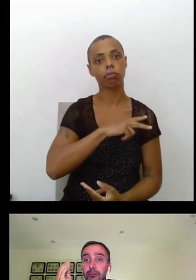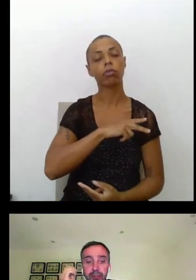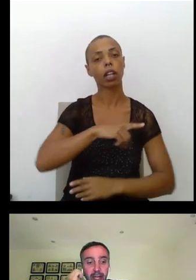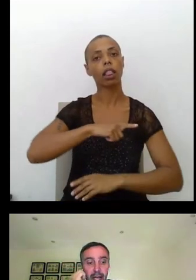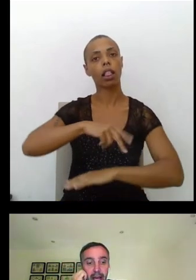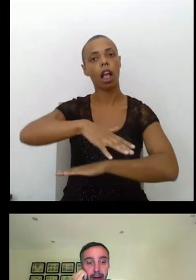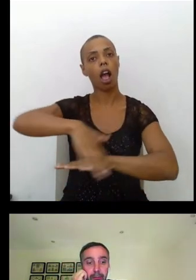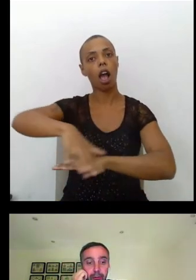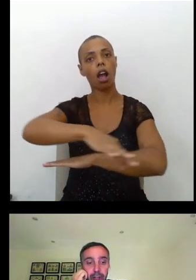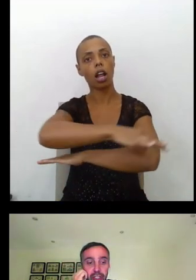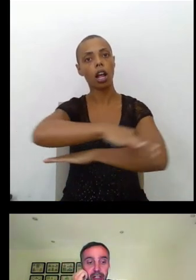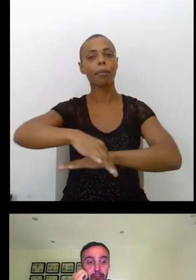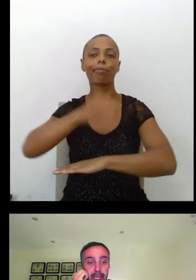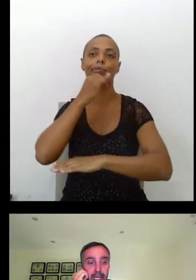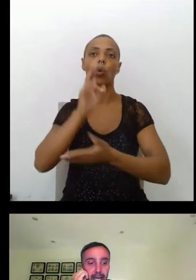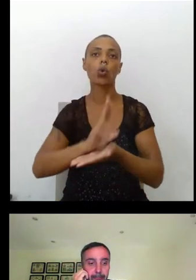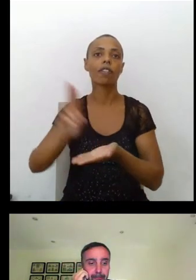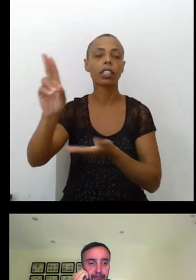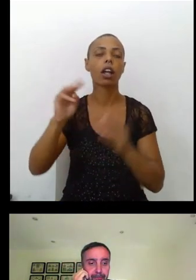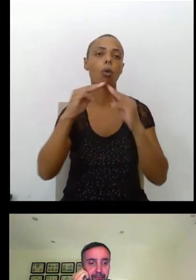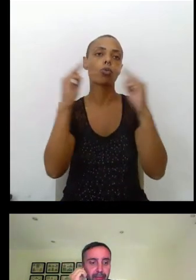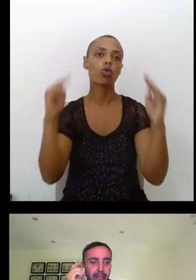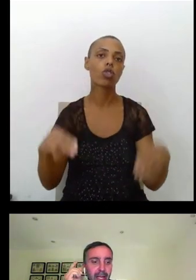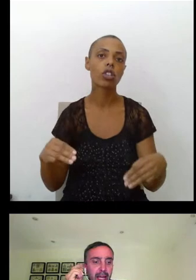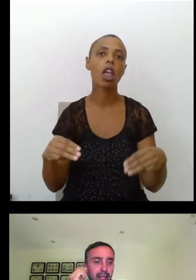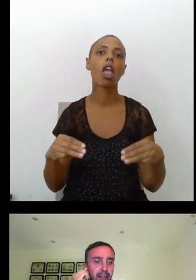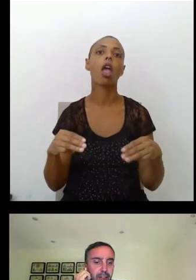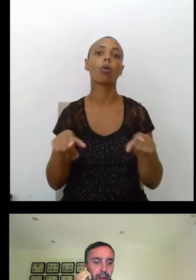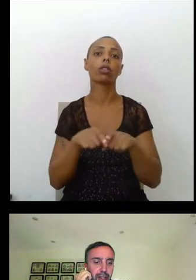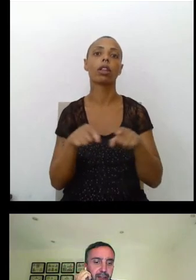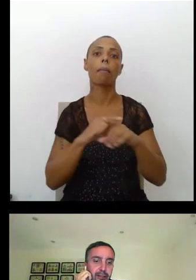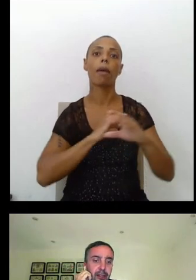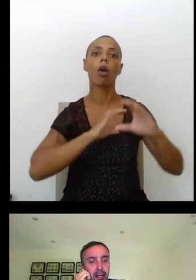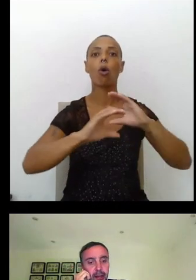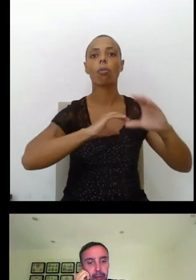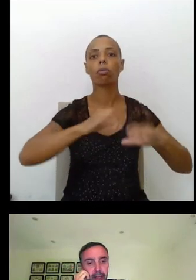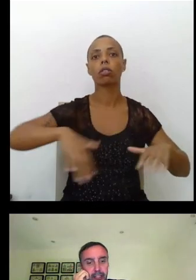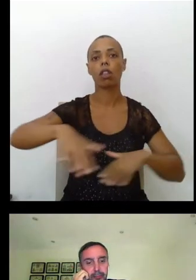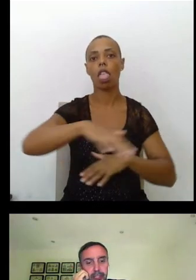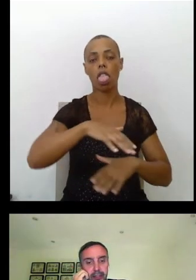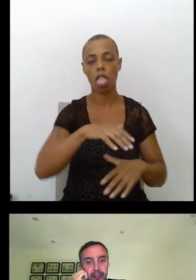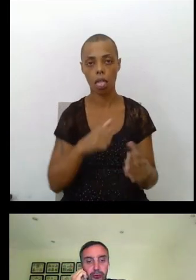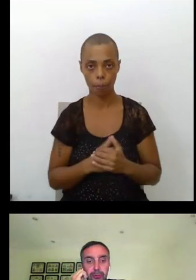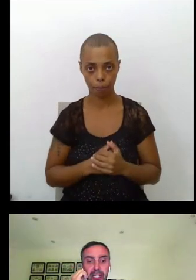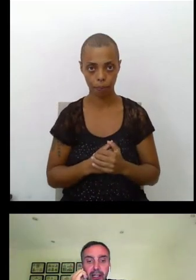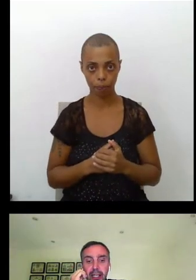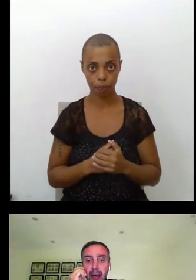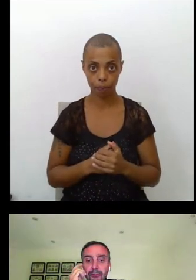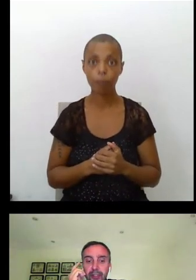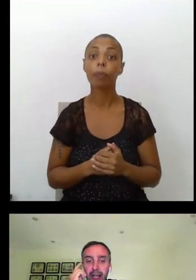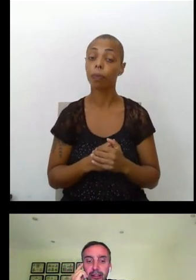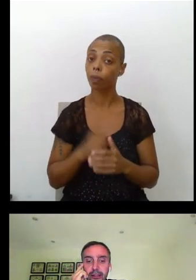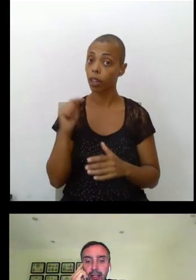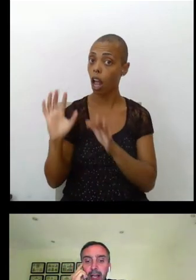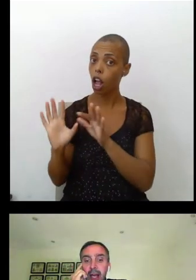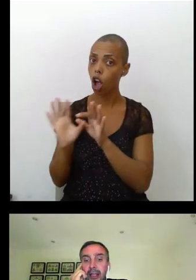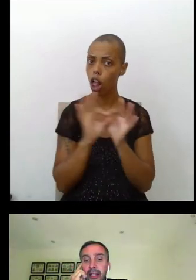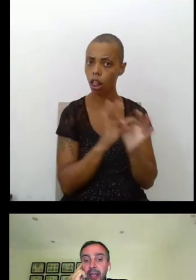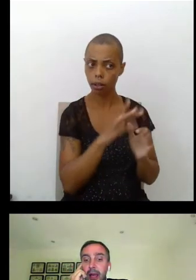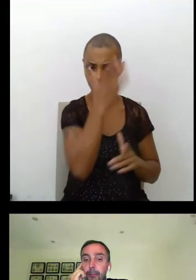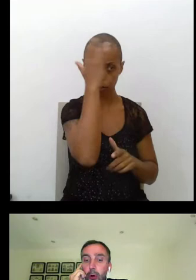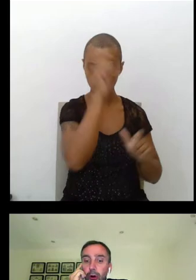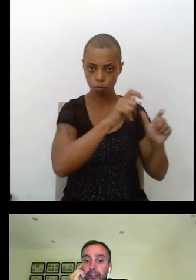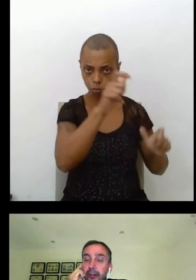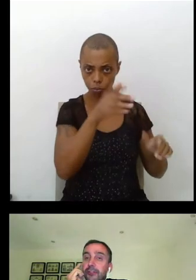museums and professional media in this context participants repeatedly emphasizes